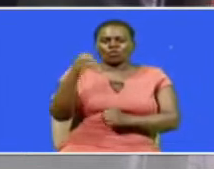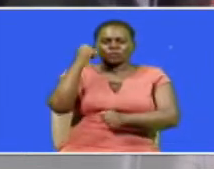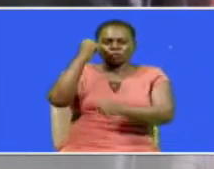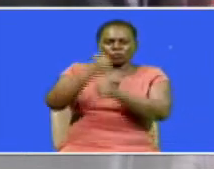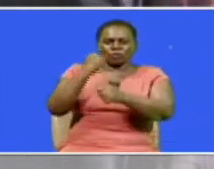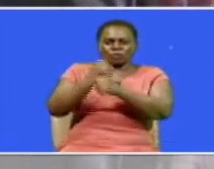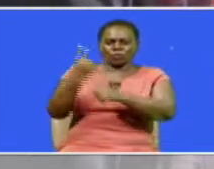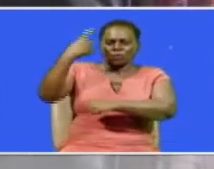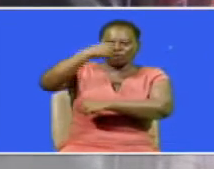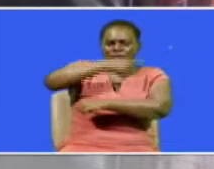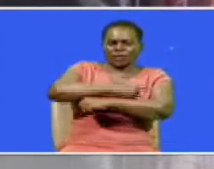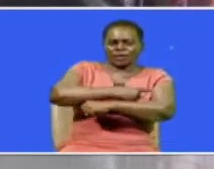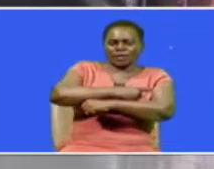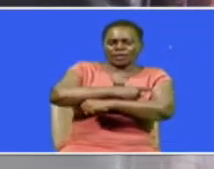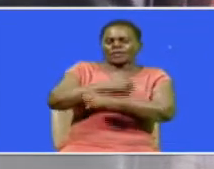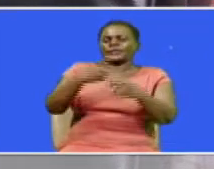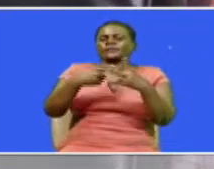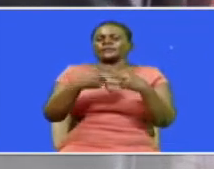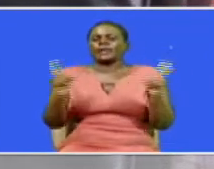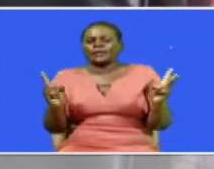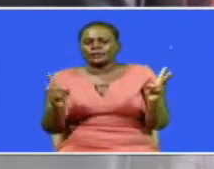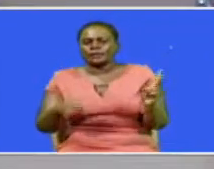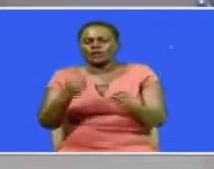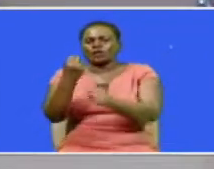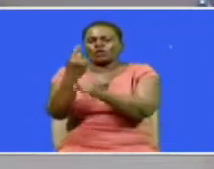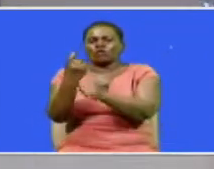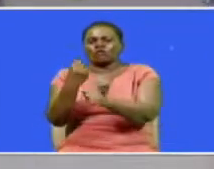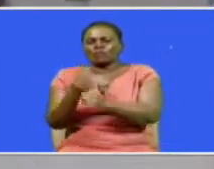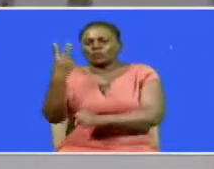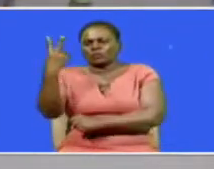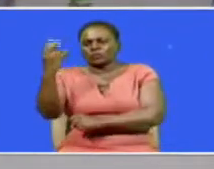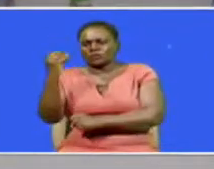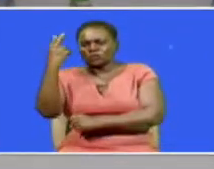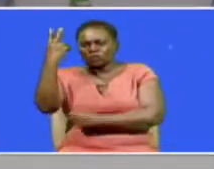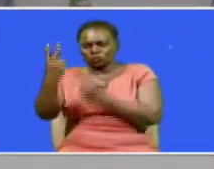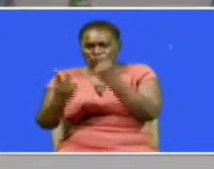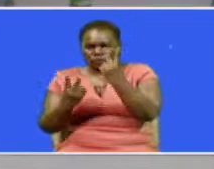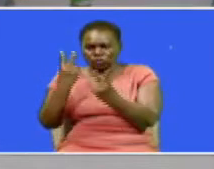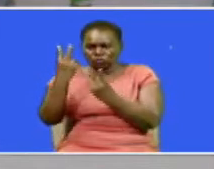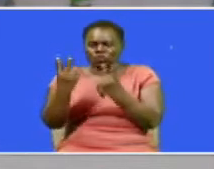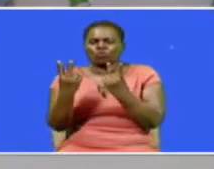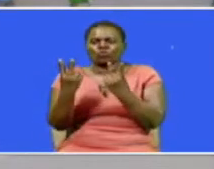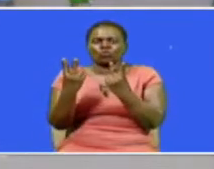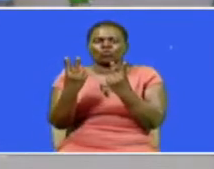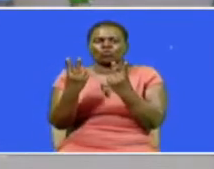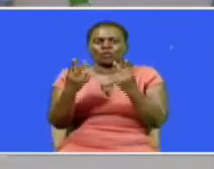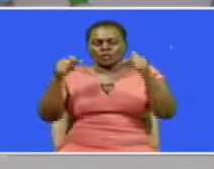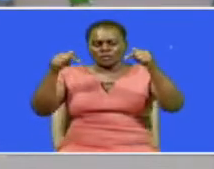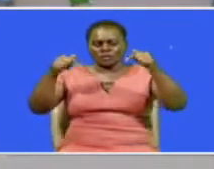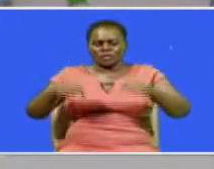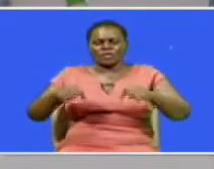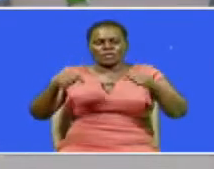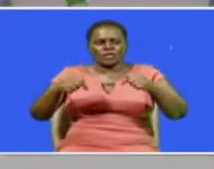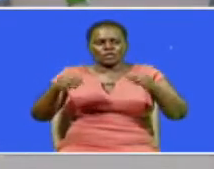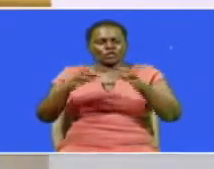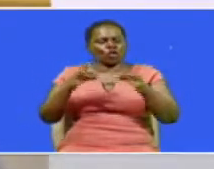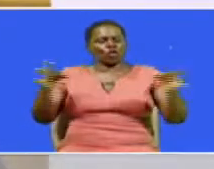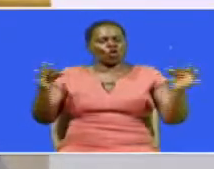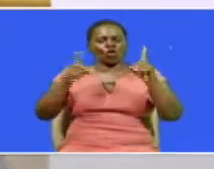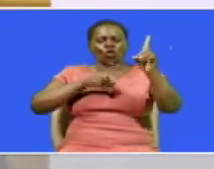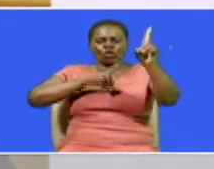operation date is set for November 2022. This is a very long